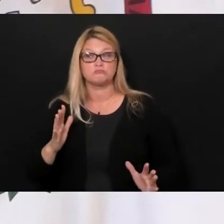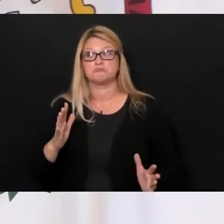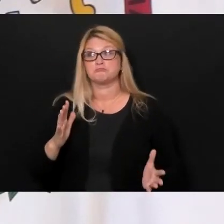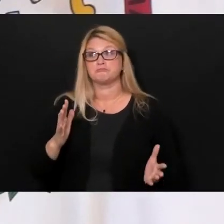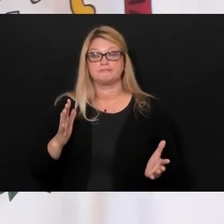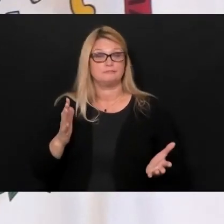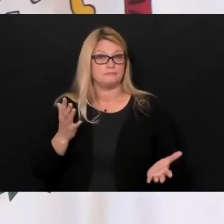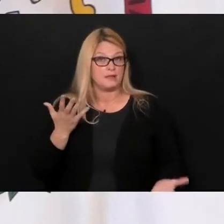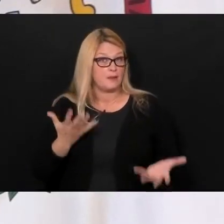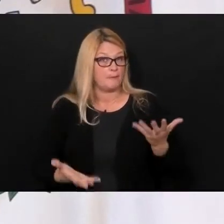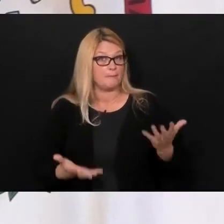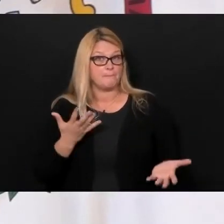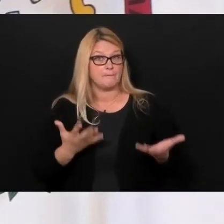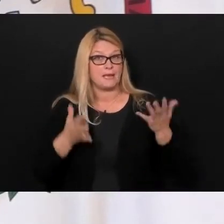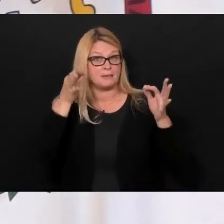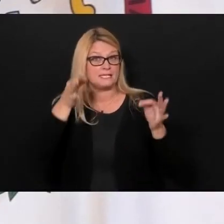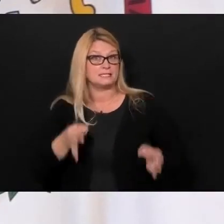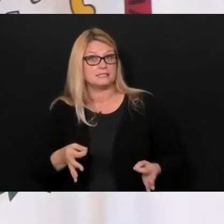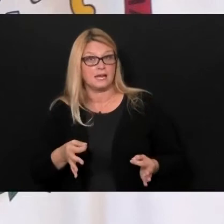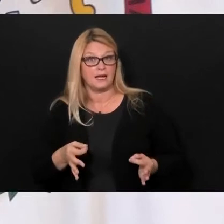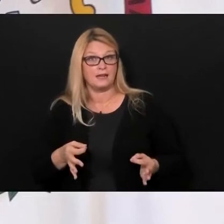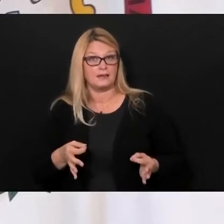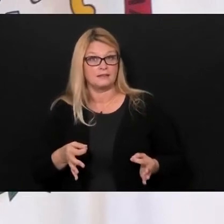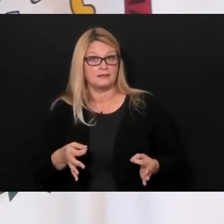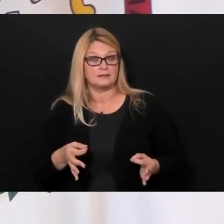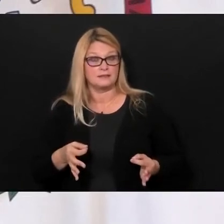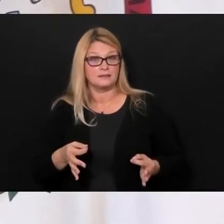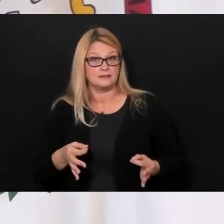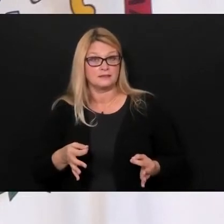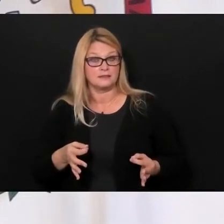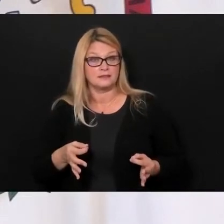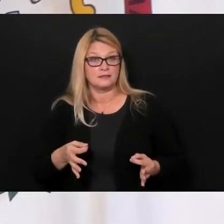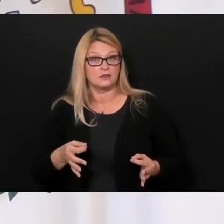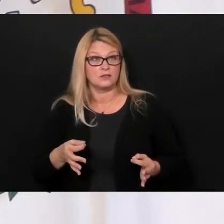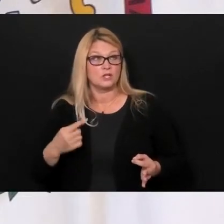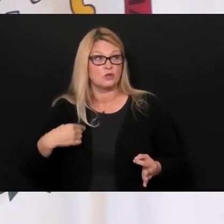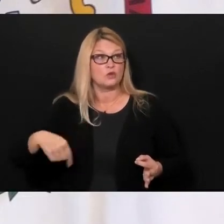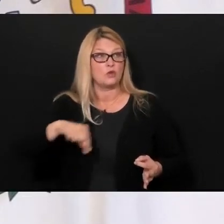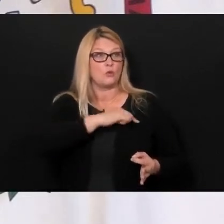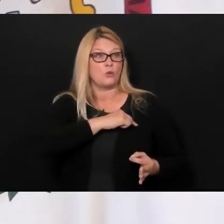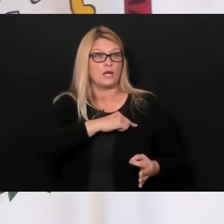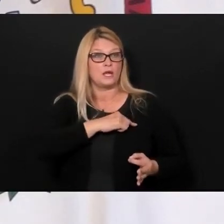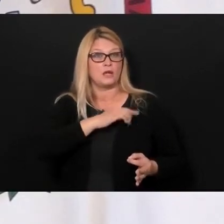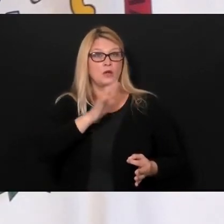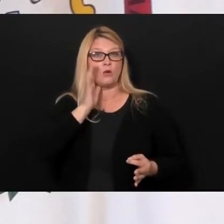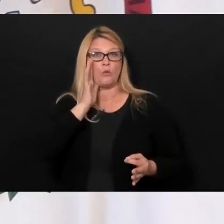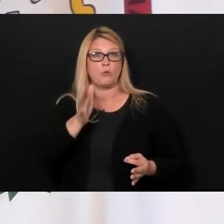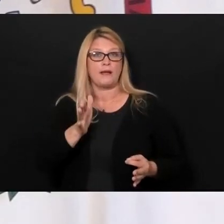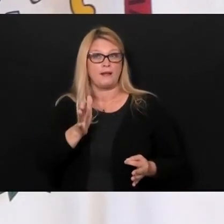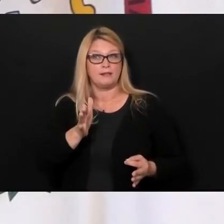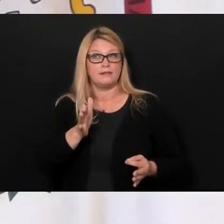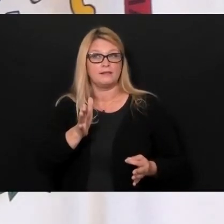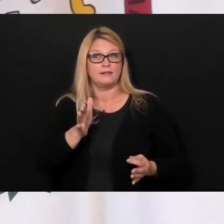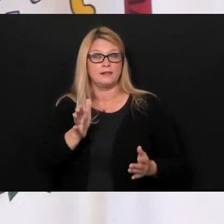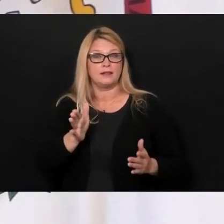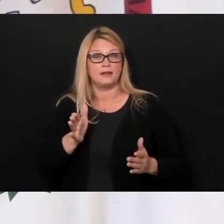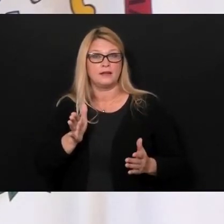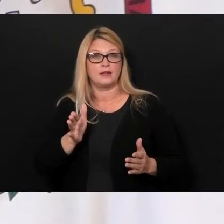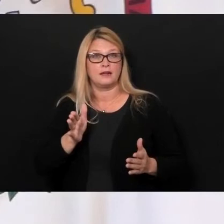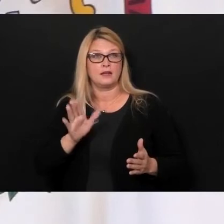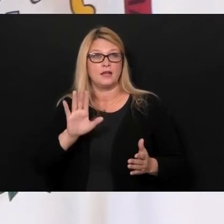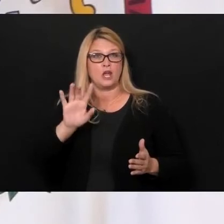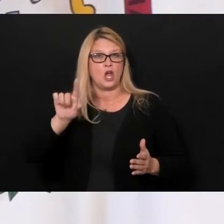know, and they may decide arbitrarily that we're going to slant this and we're really only